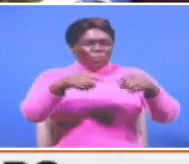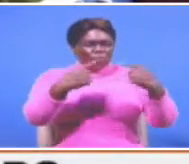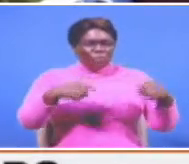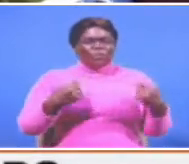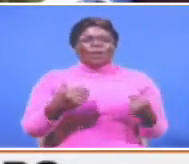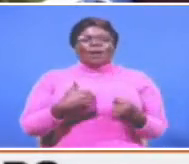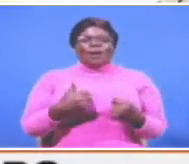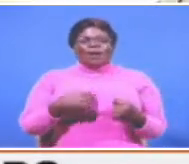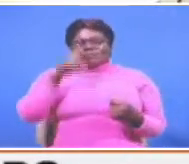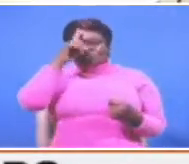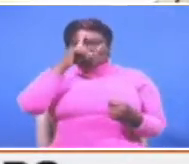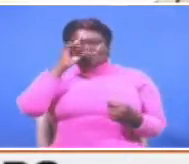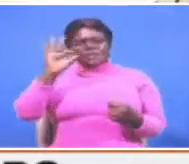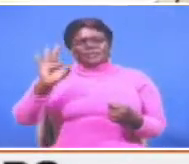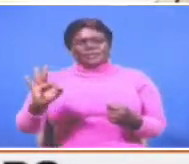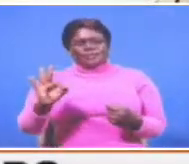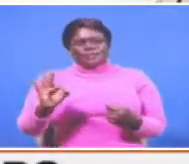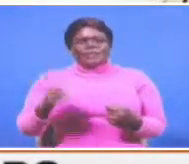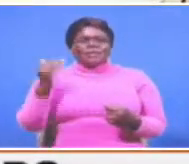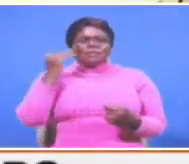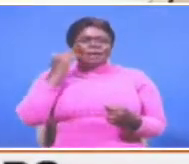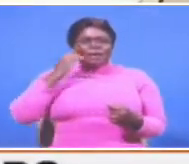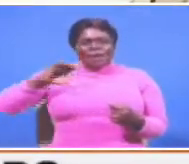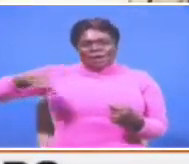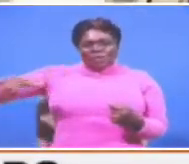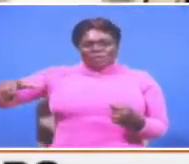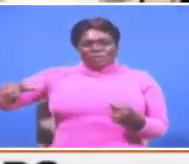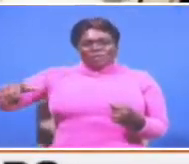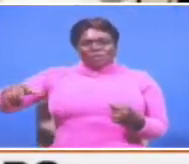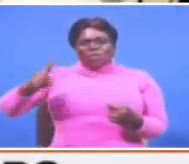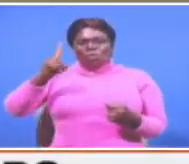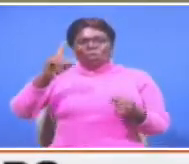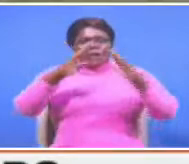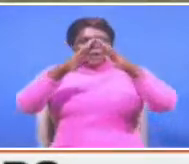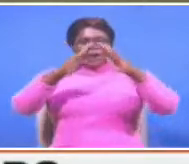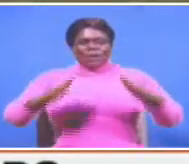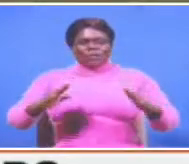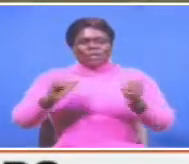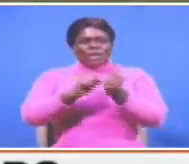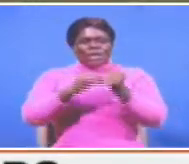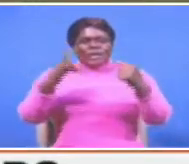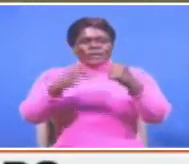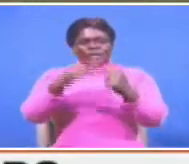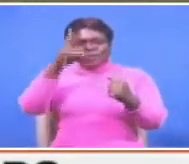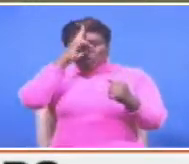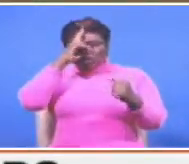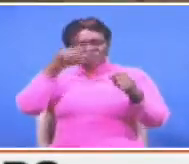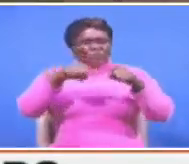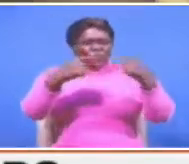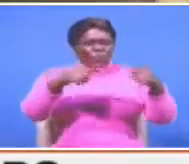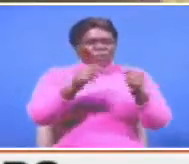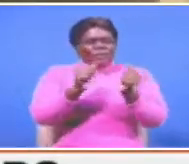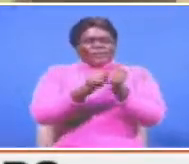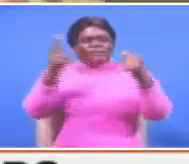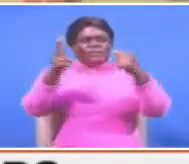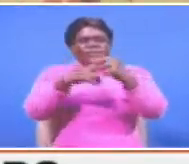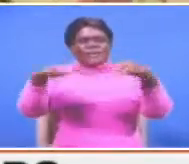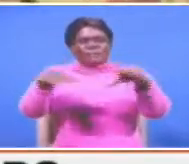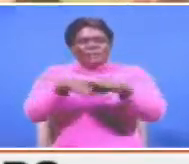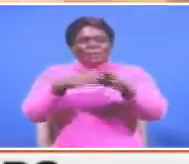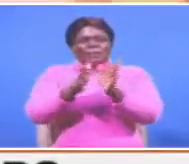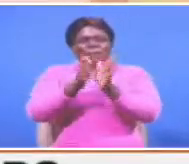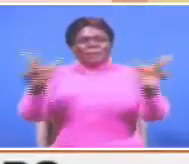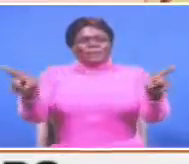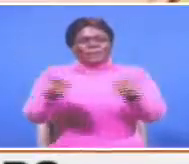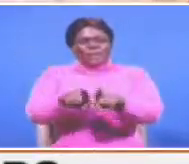sustained serious injuries. In Siaya County alone, one house was torched, 18 police officers were injured, 17 members of public